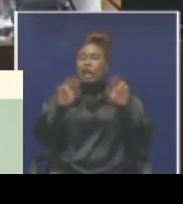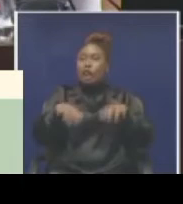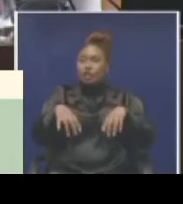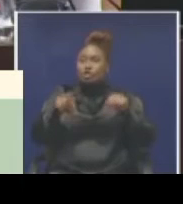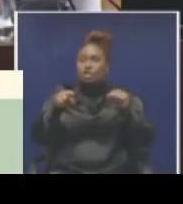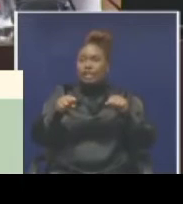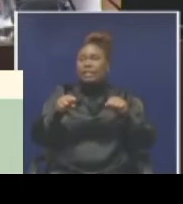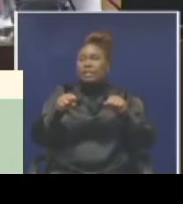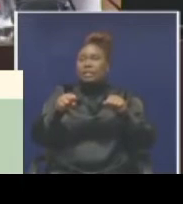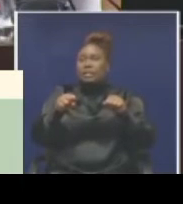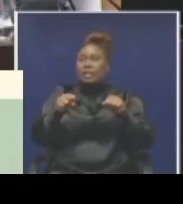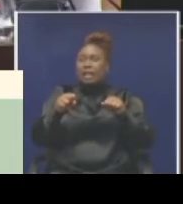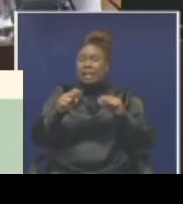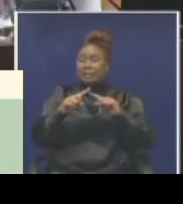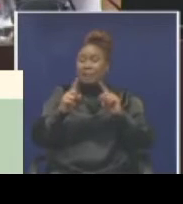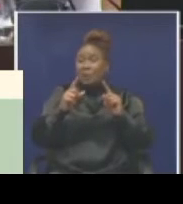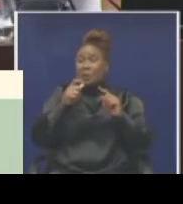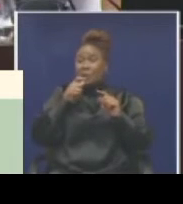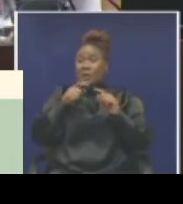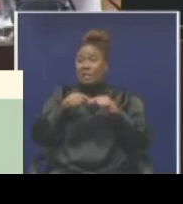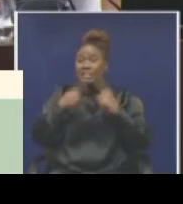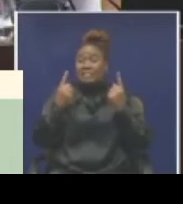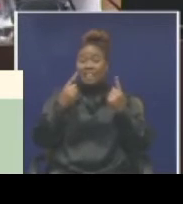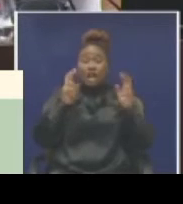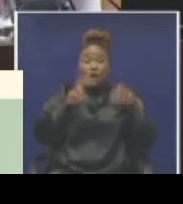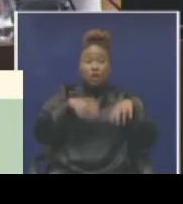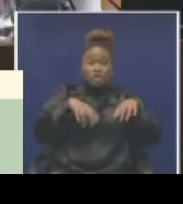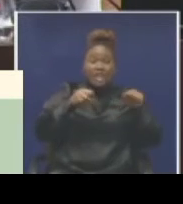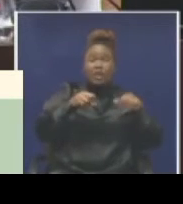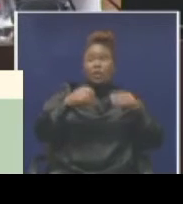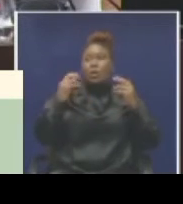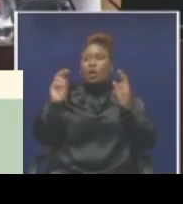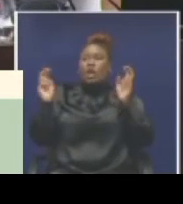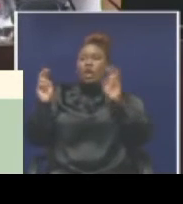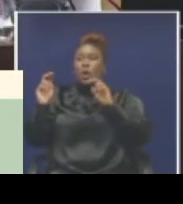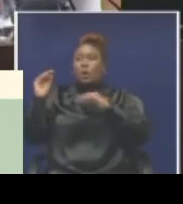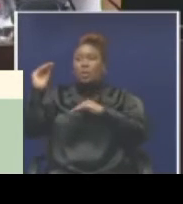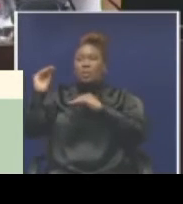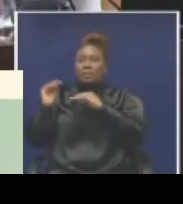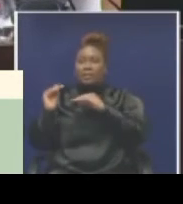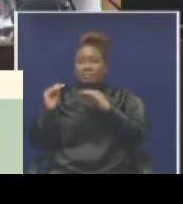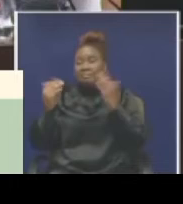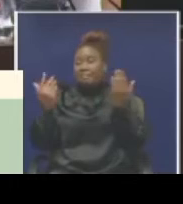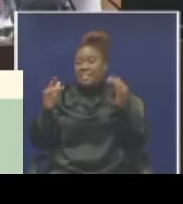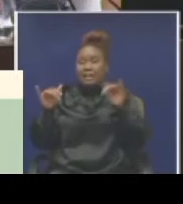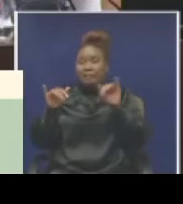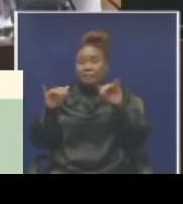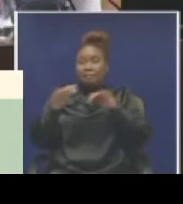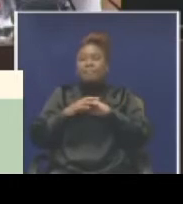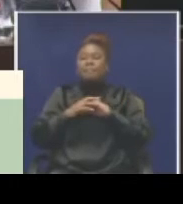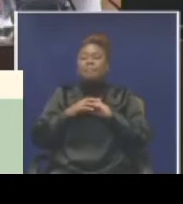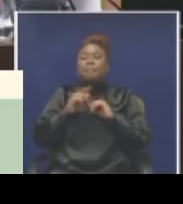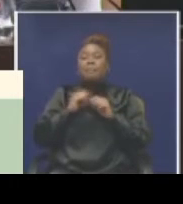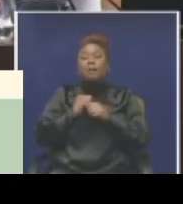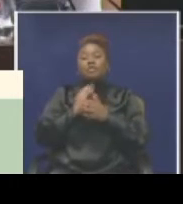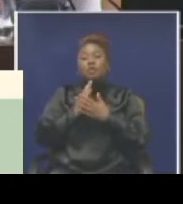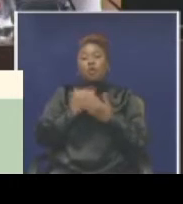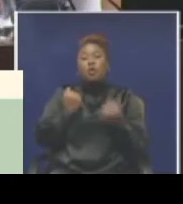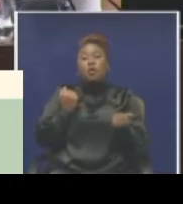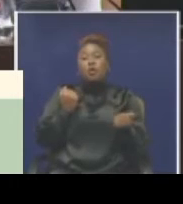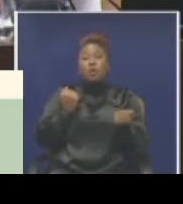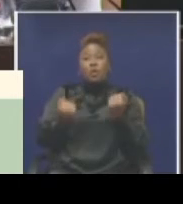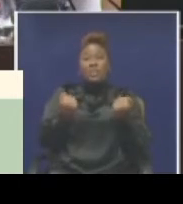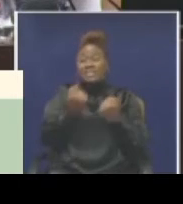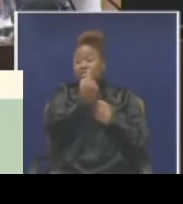load reduction these days, they are calling it that, and it's still happening. And I think you will make sure that each and every court has